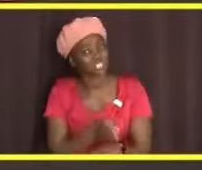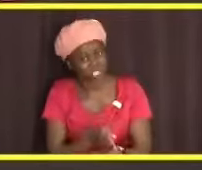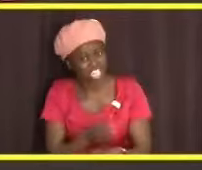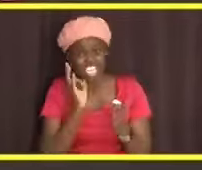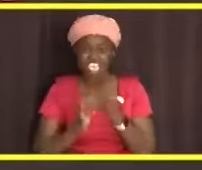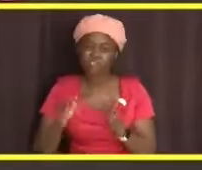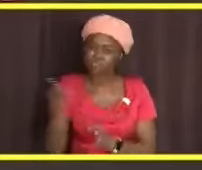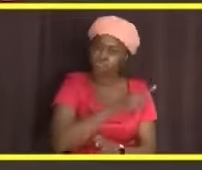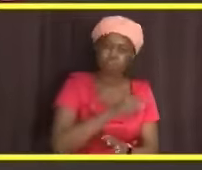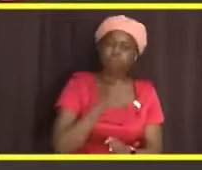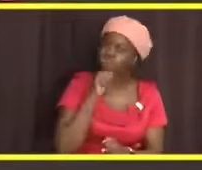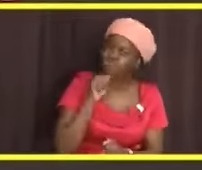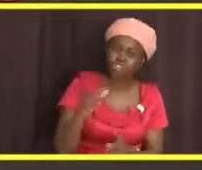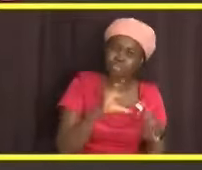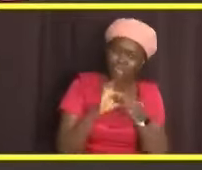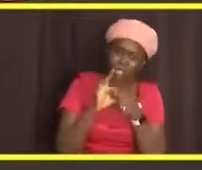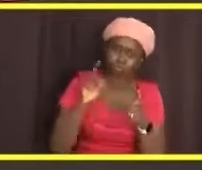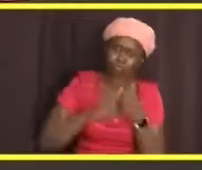don't belong to him.